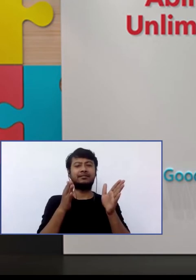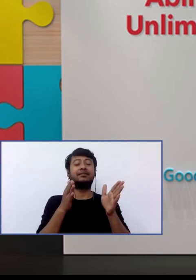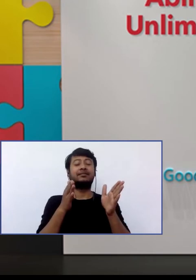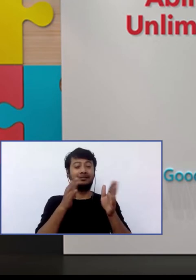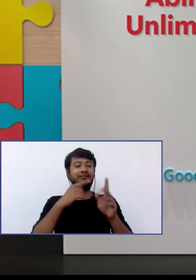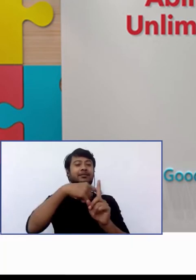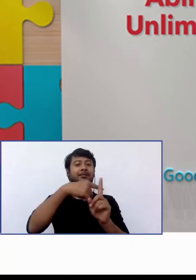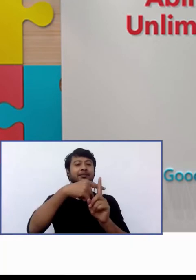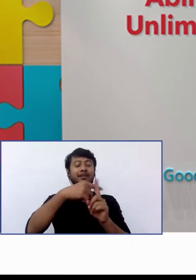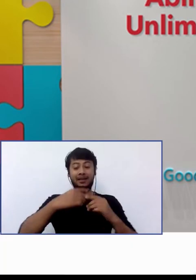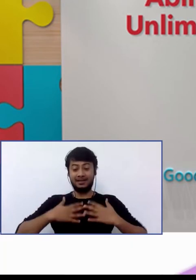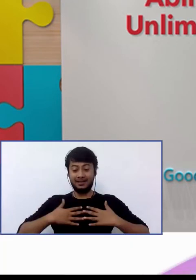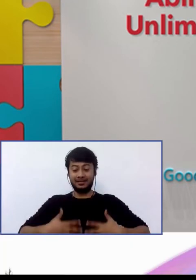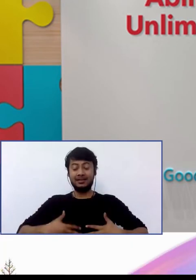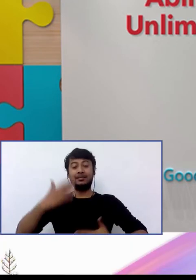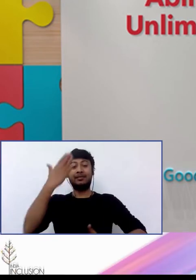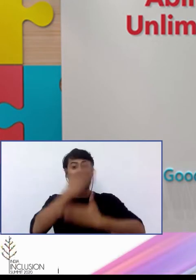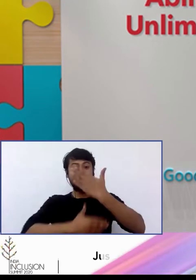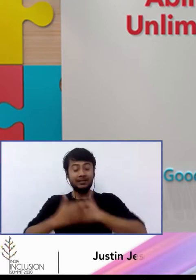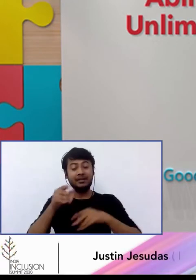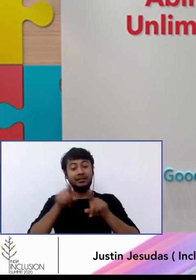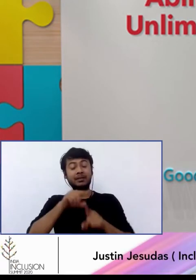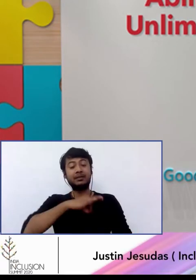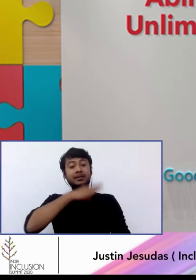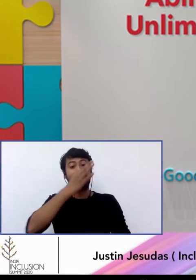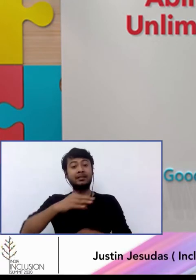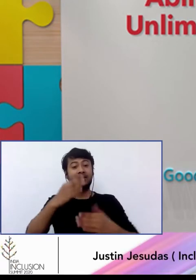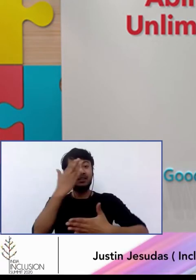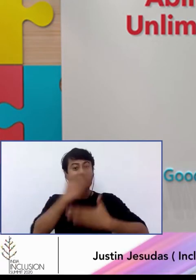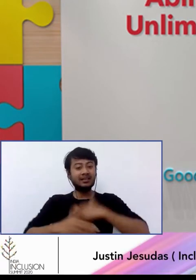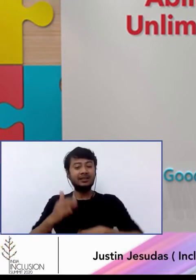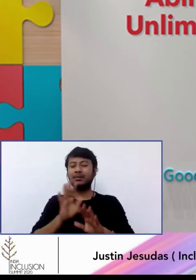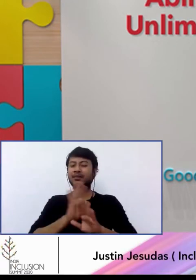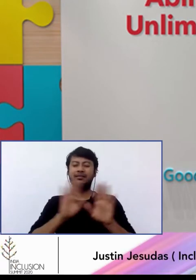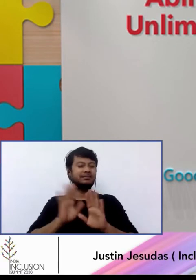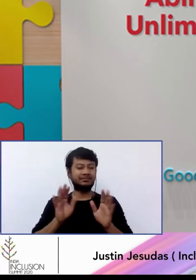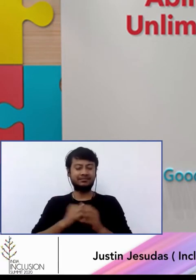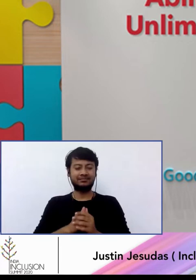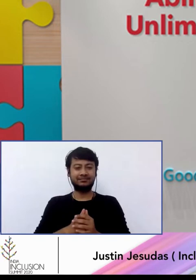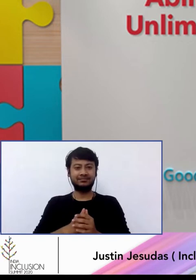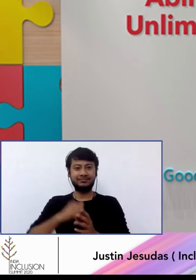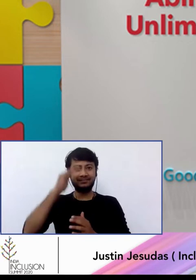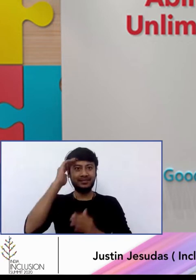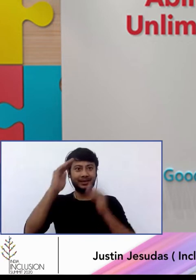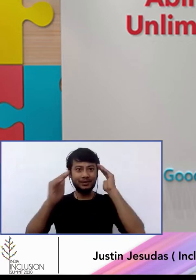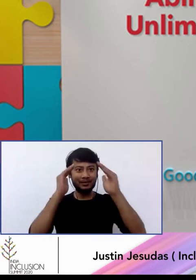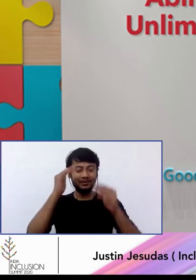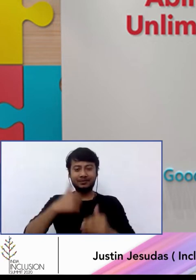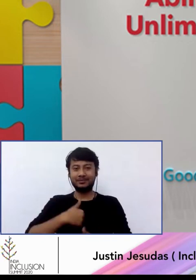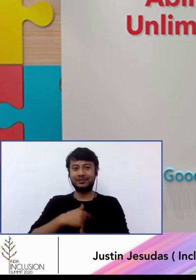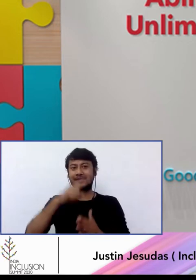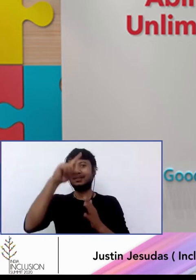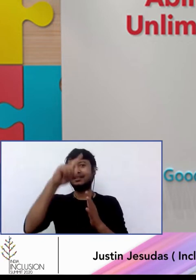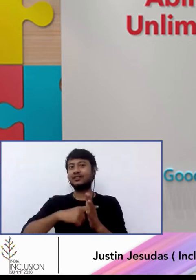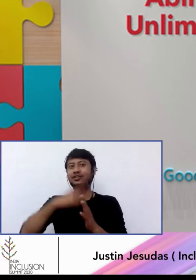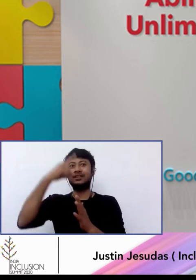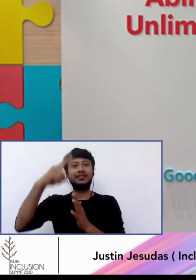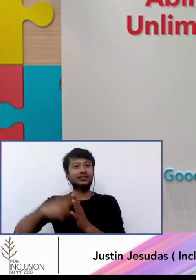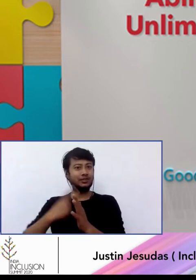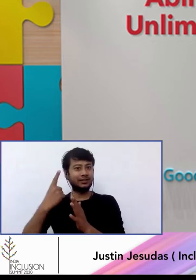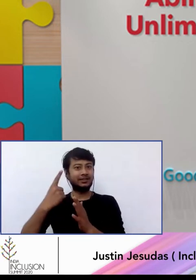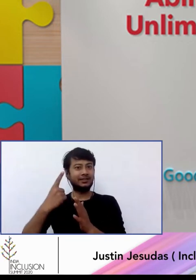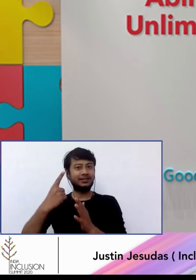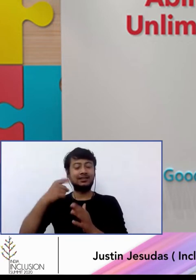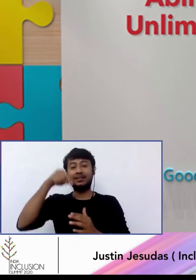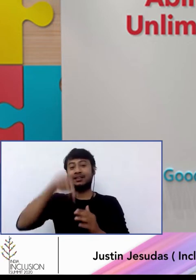physically." Hello everyone, my name is Justin Jesudas, and I'm your host for today's Abilities